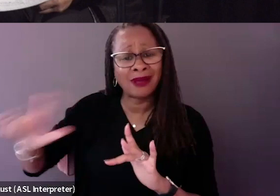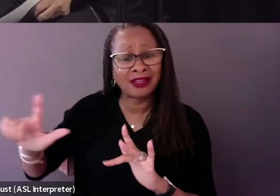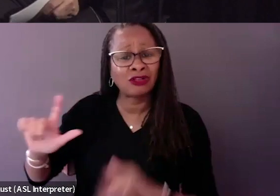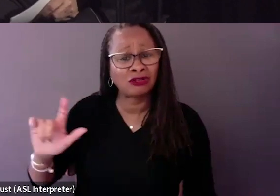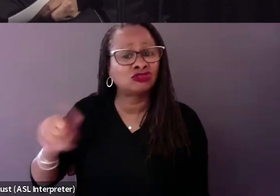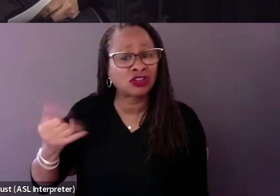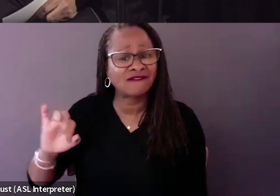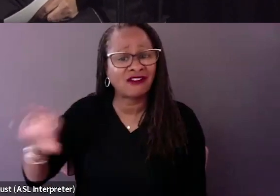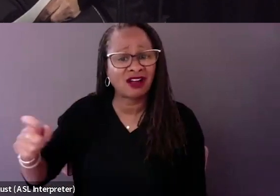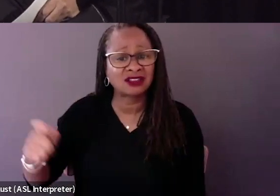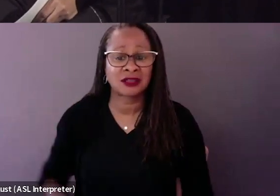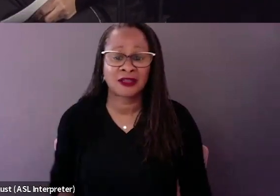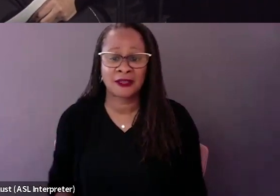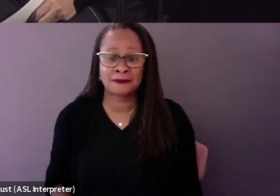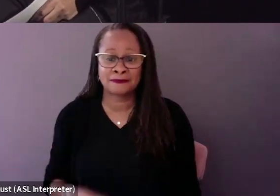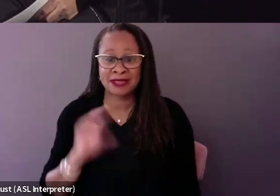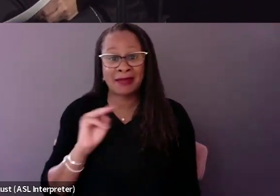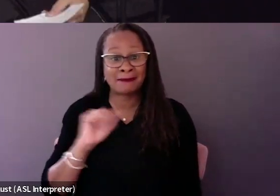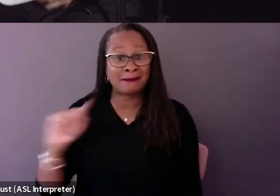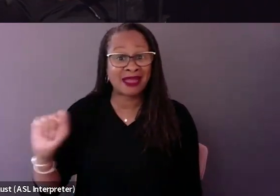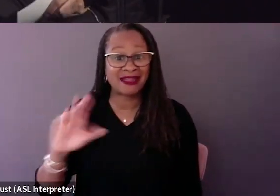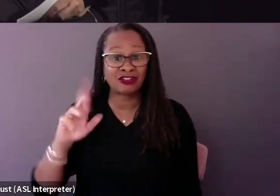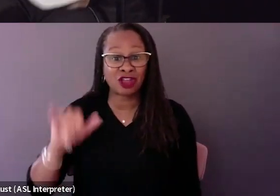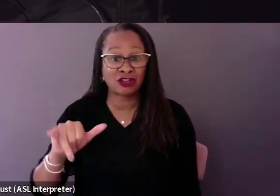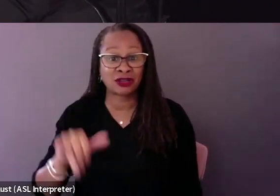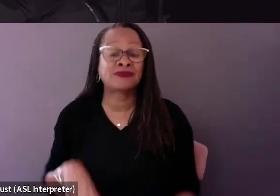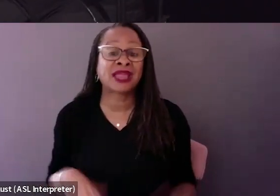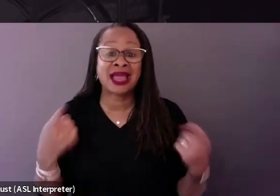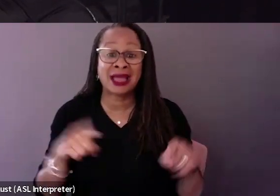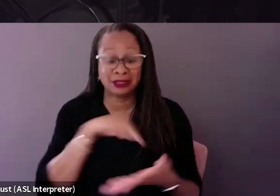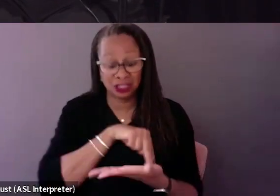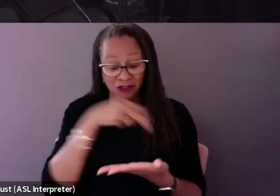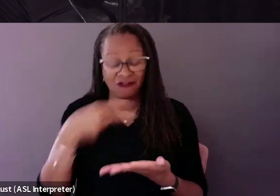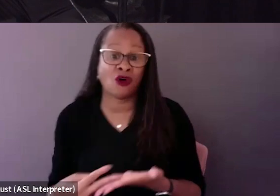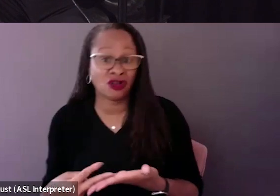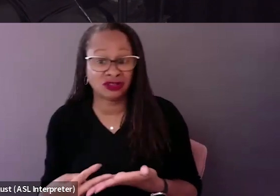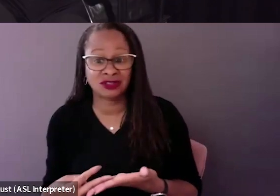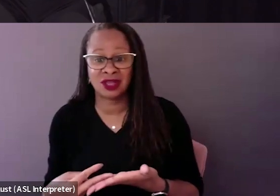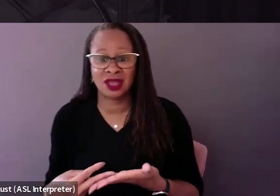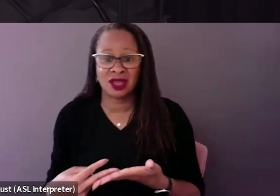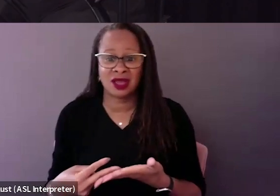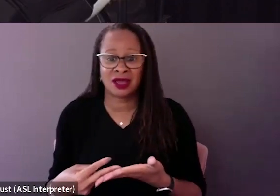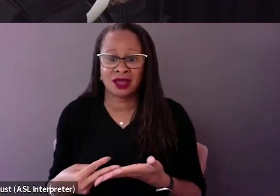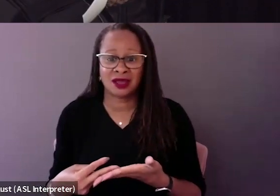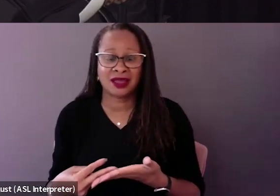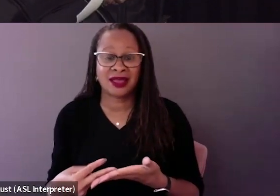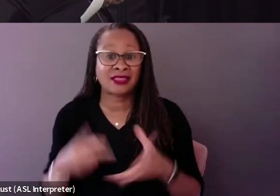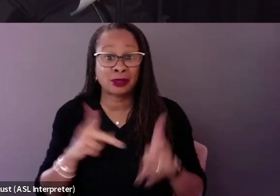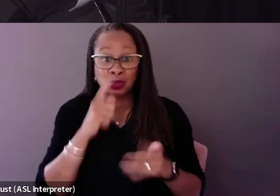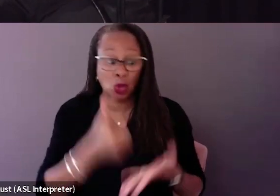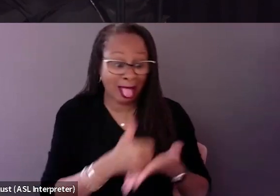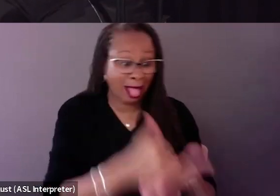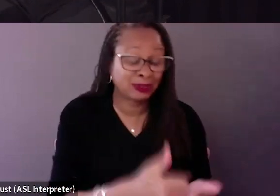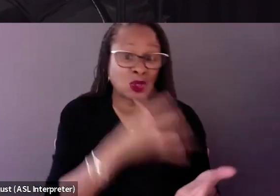And I guess what I was getting at is he falls over, and clearly the person he's just, you know, I love you and all that sort of thing.